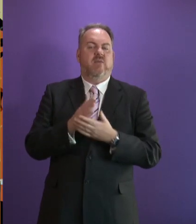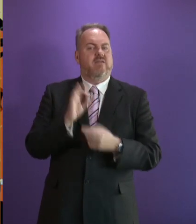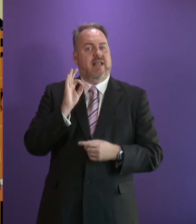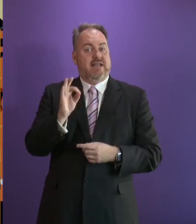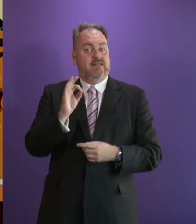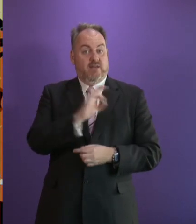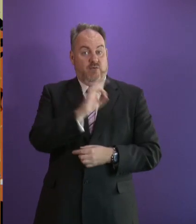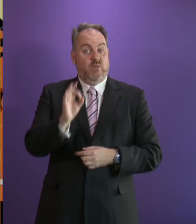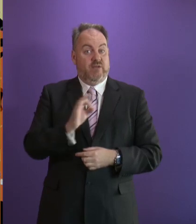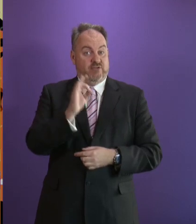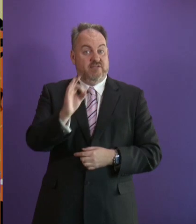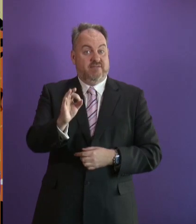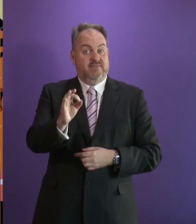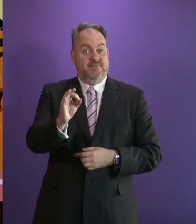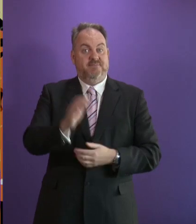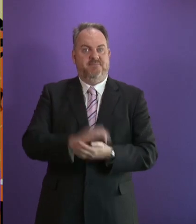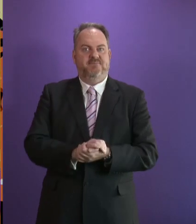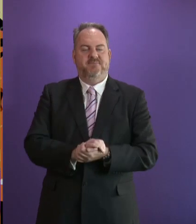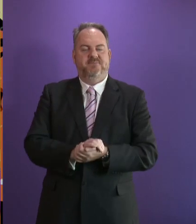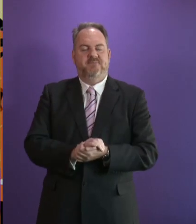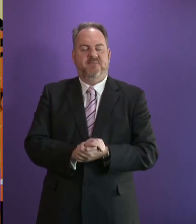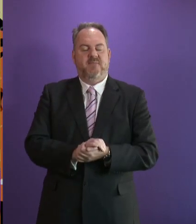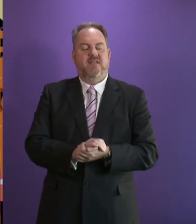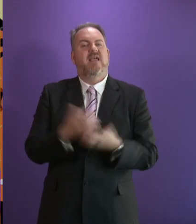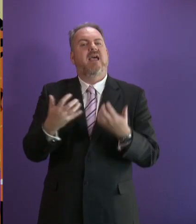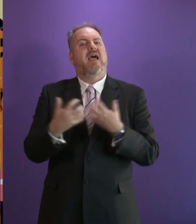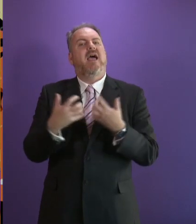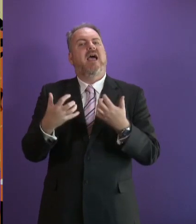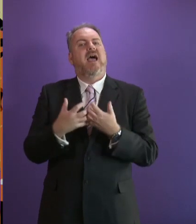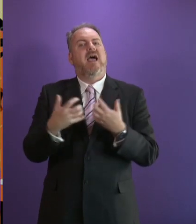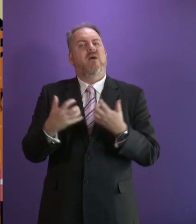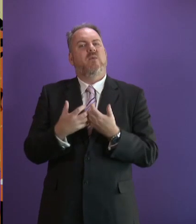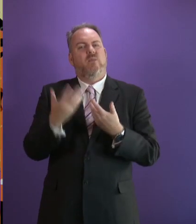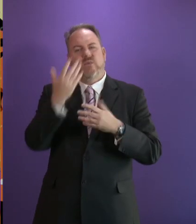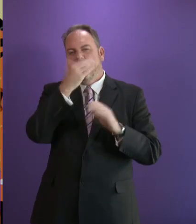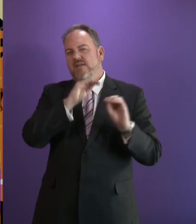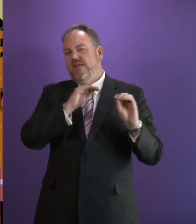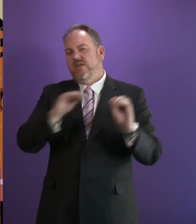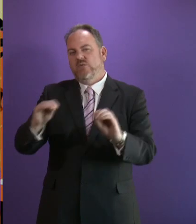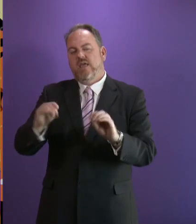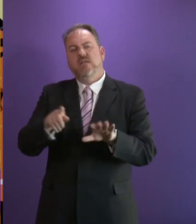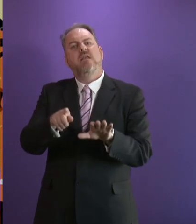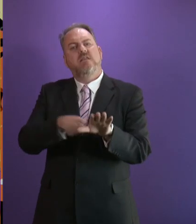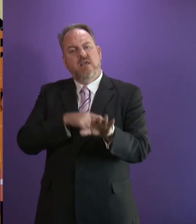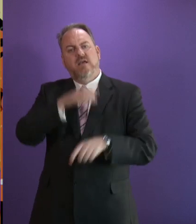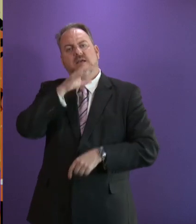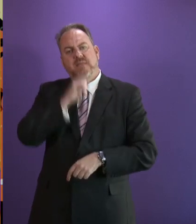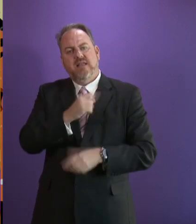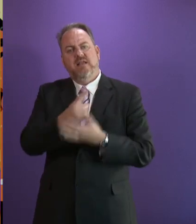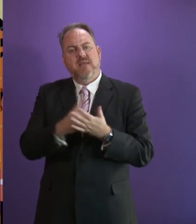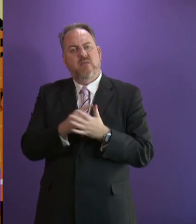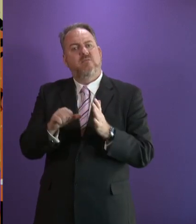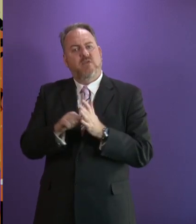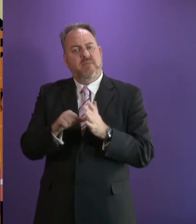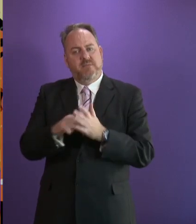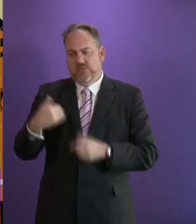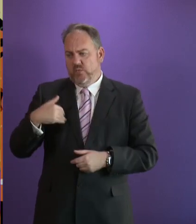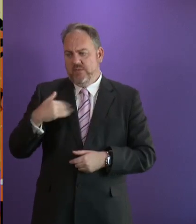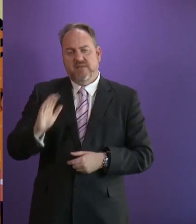question. So, how can we best educate young men about the problems women